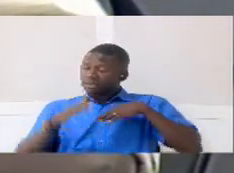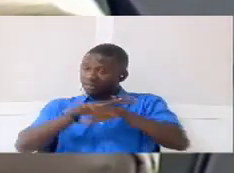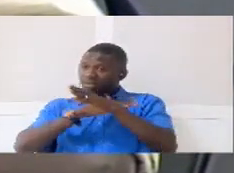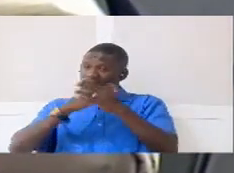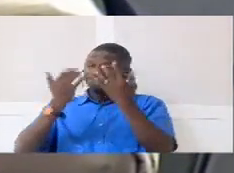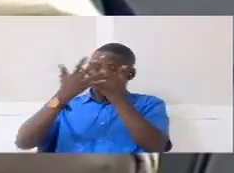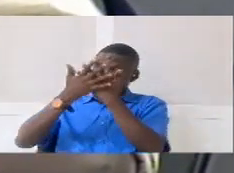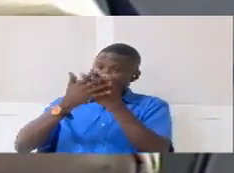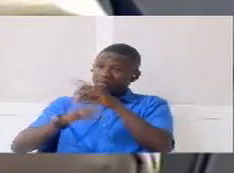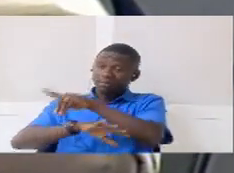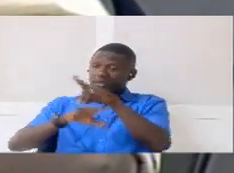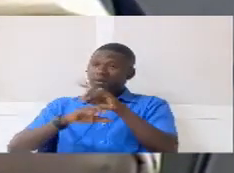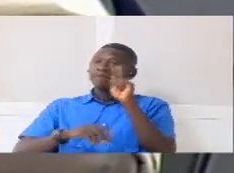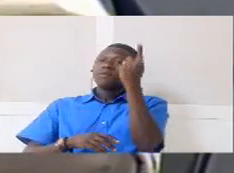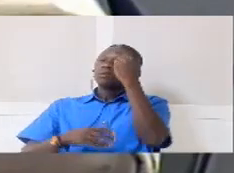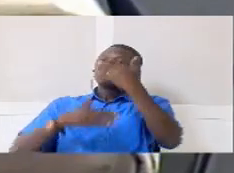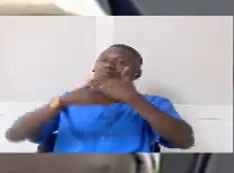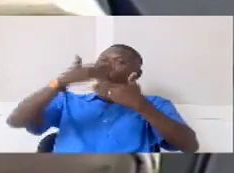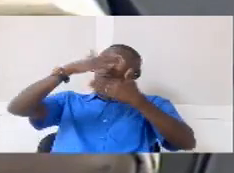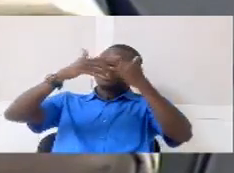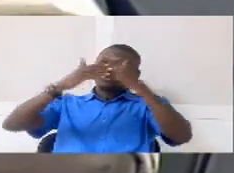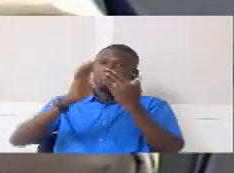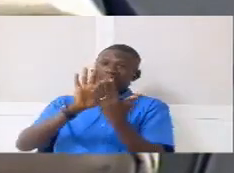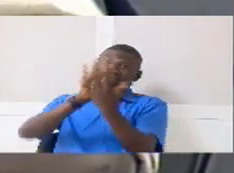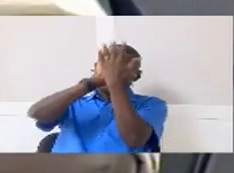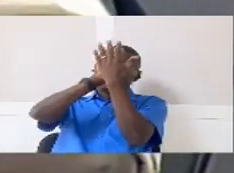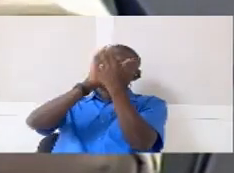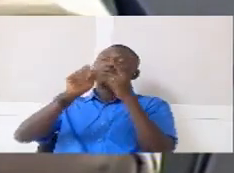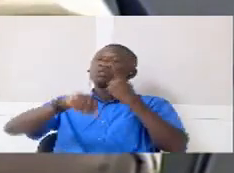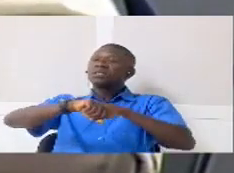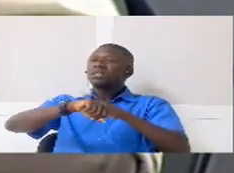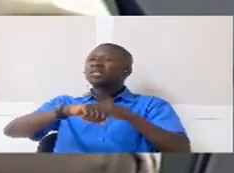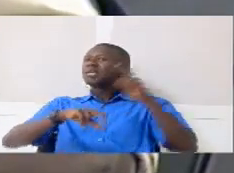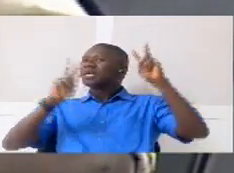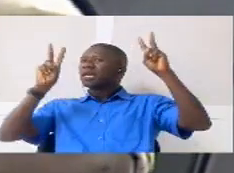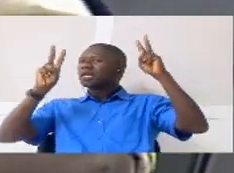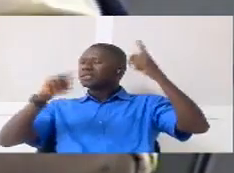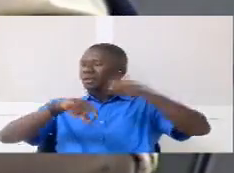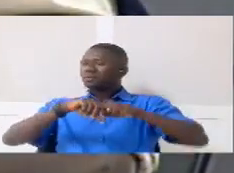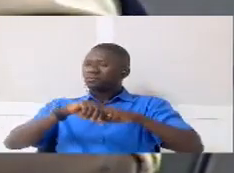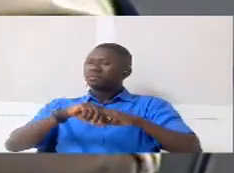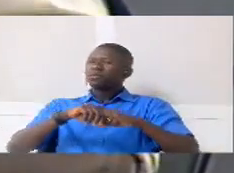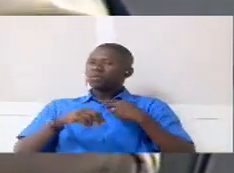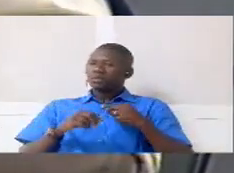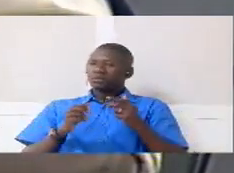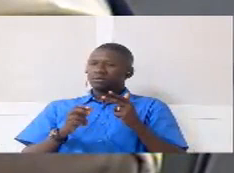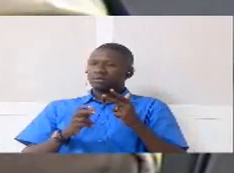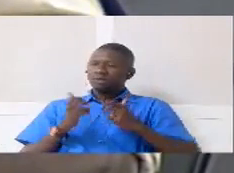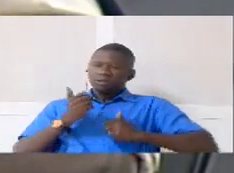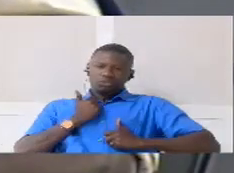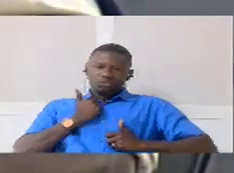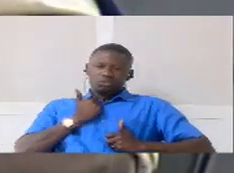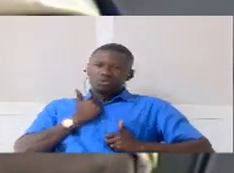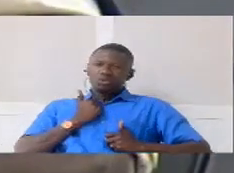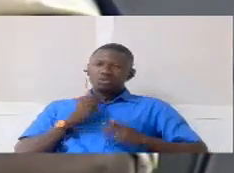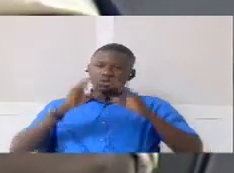building you face during a Jammeh's time was a guard room for soldiers.